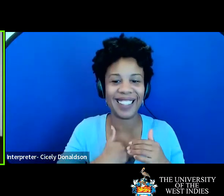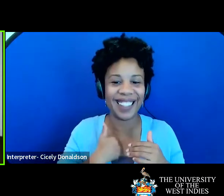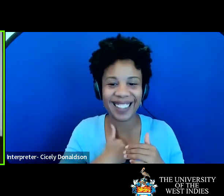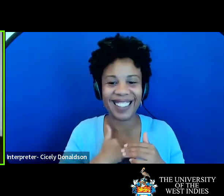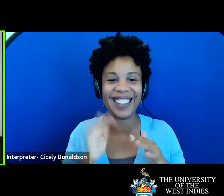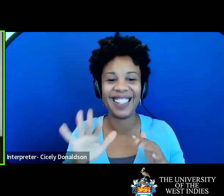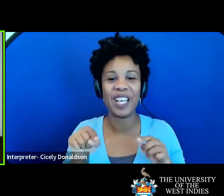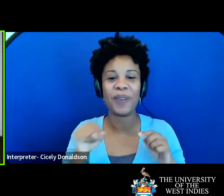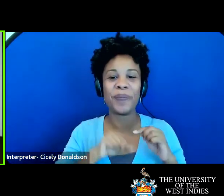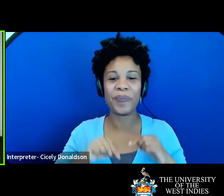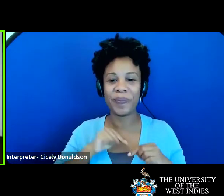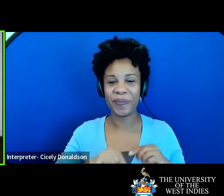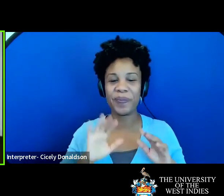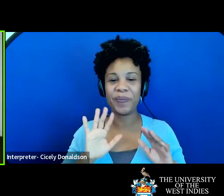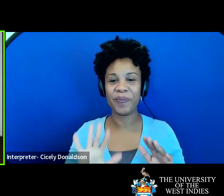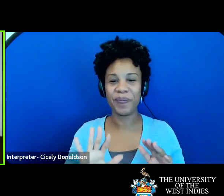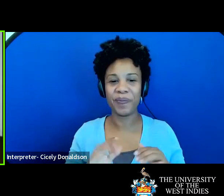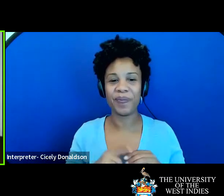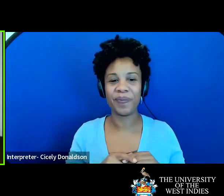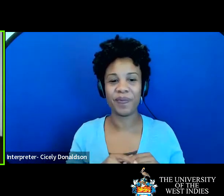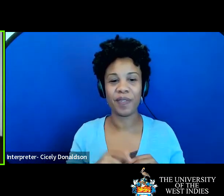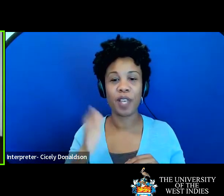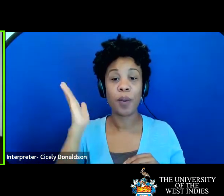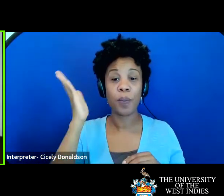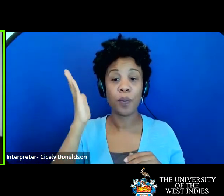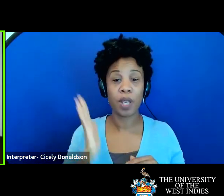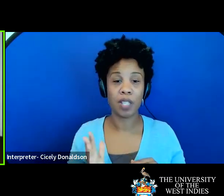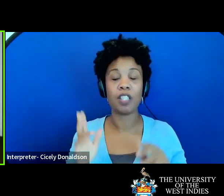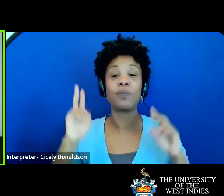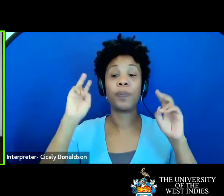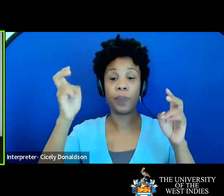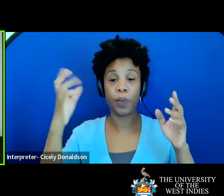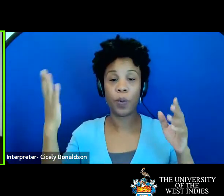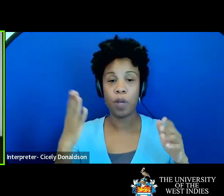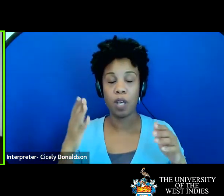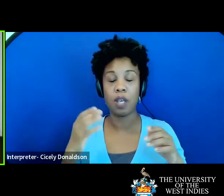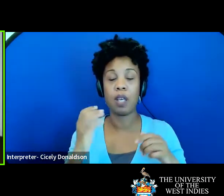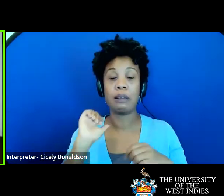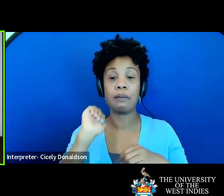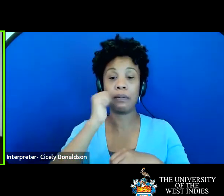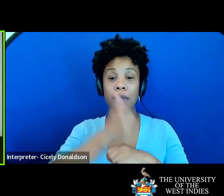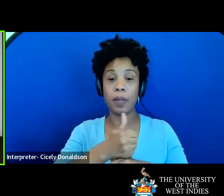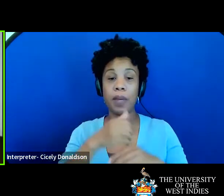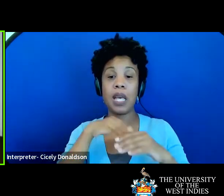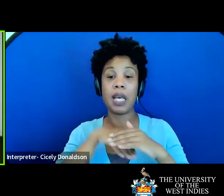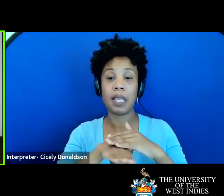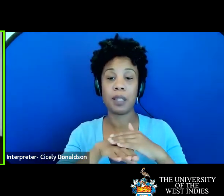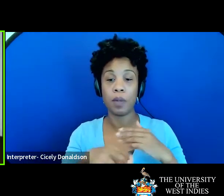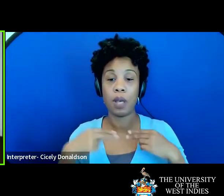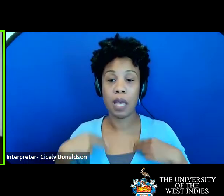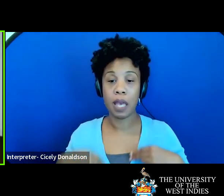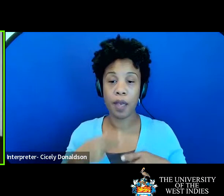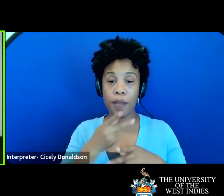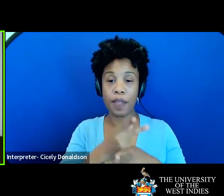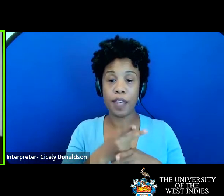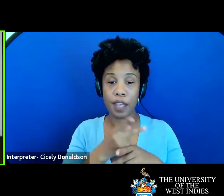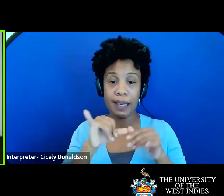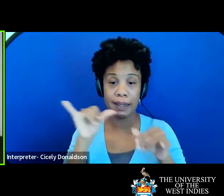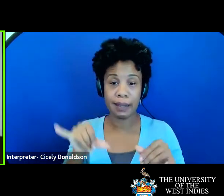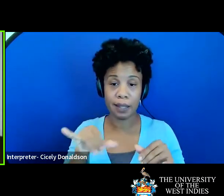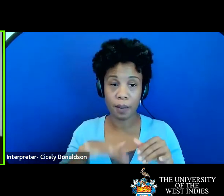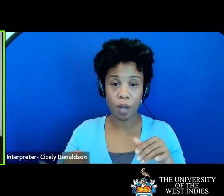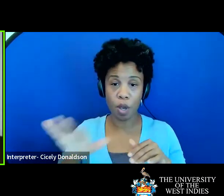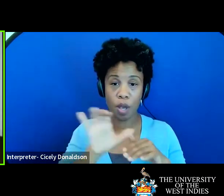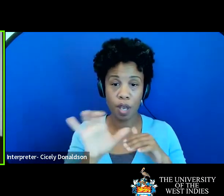Yes, our presentation, Creating an Accessible Healthcare System in the Caribbean